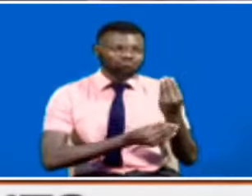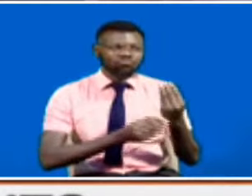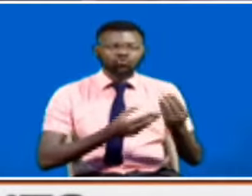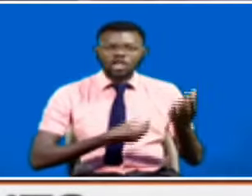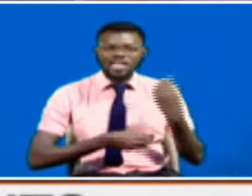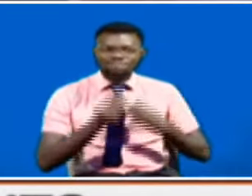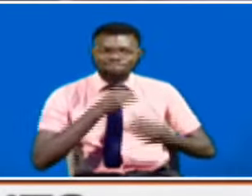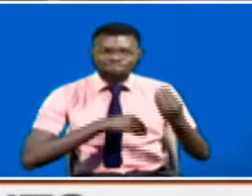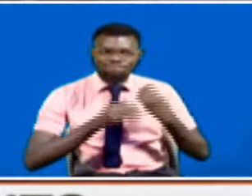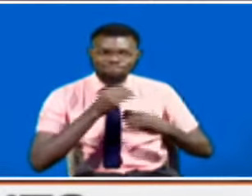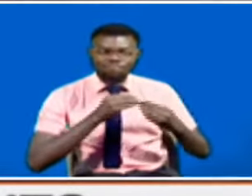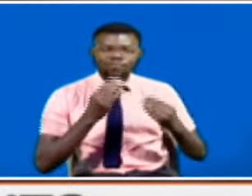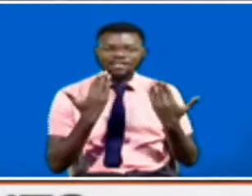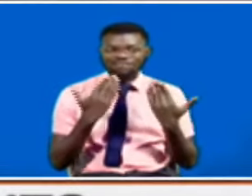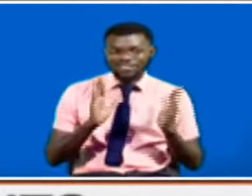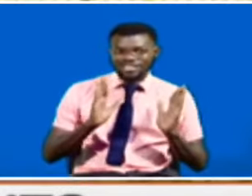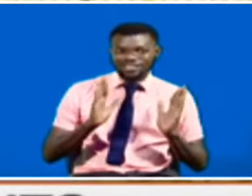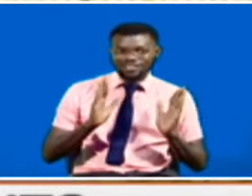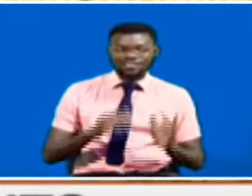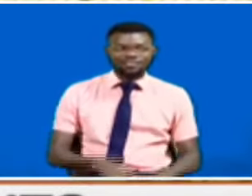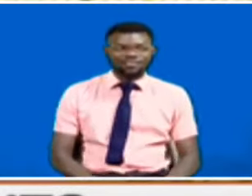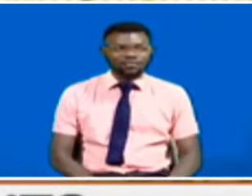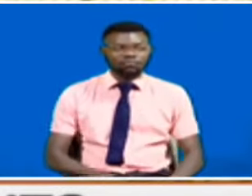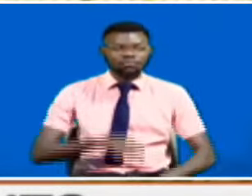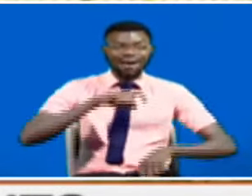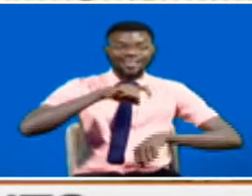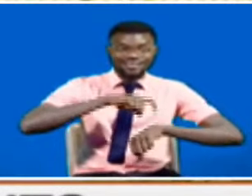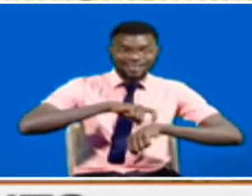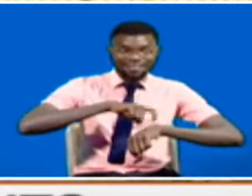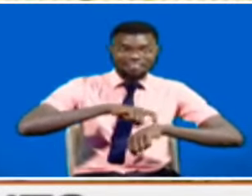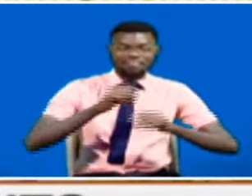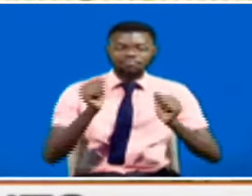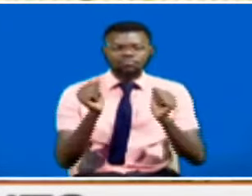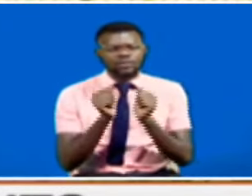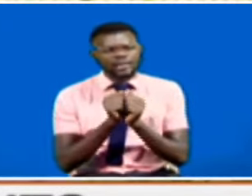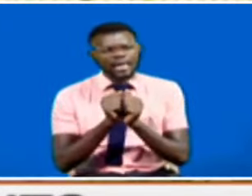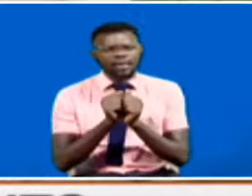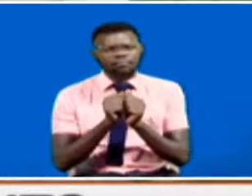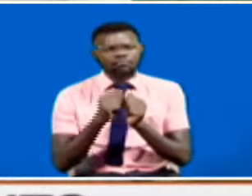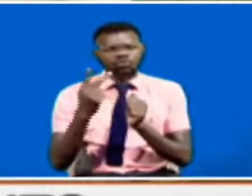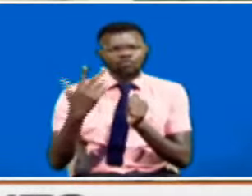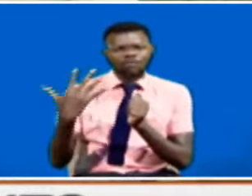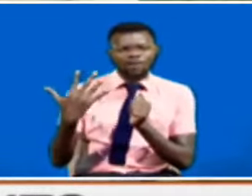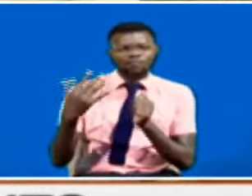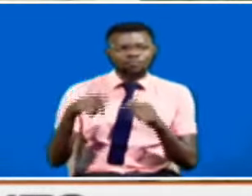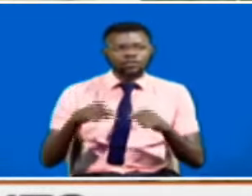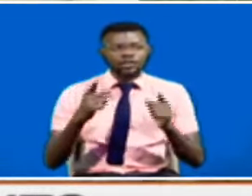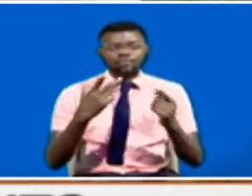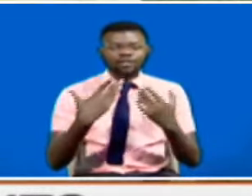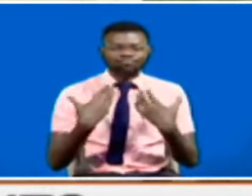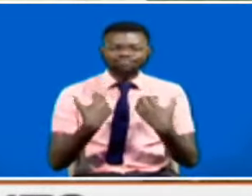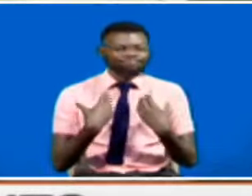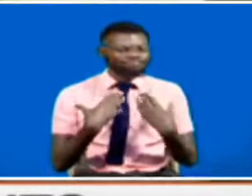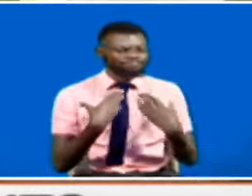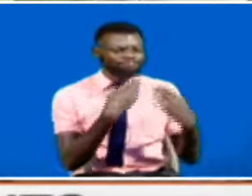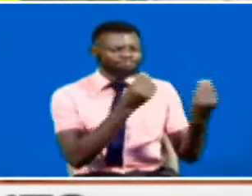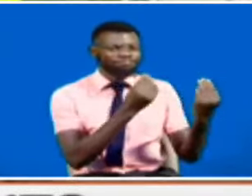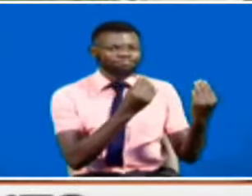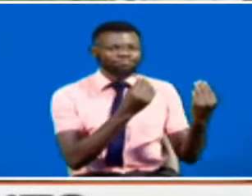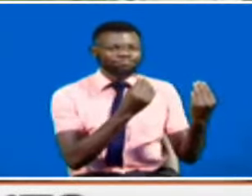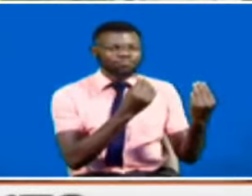huo akamaliza saa 4 na dakika kama 25 ndio aliweza kuondoka kwetu,